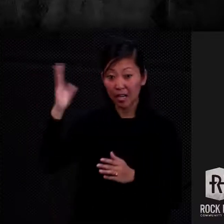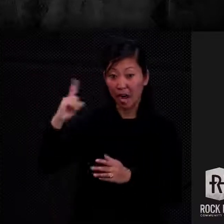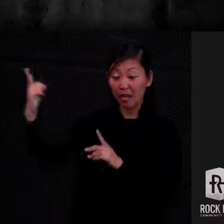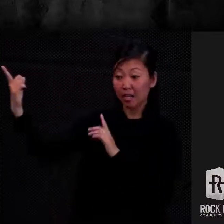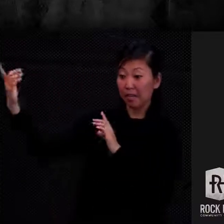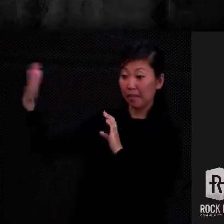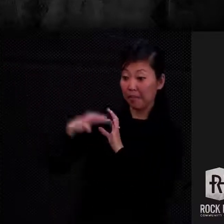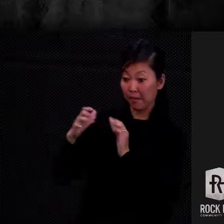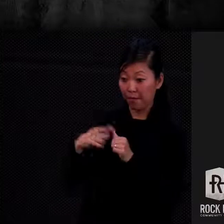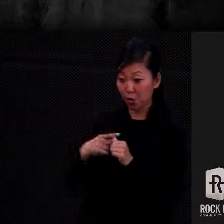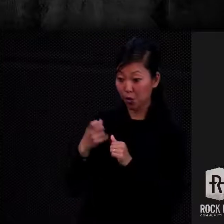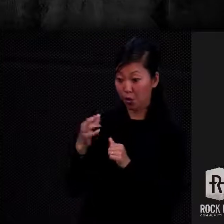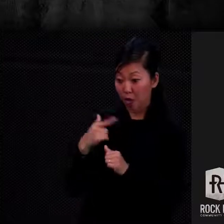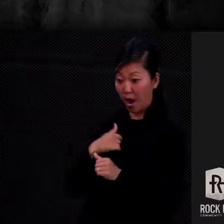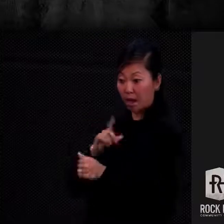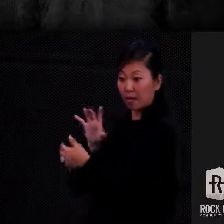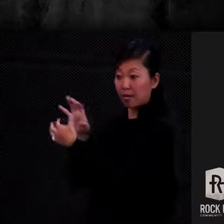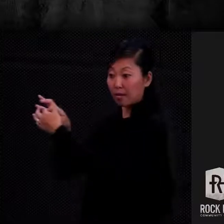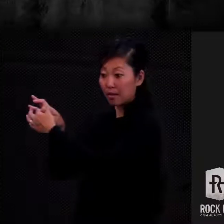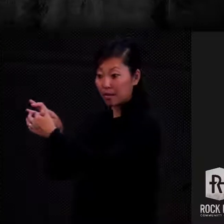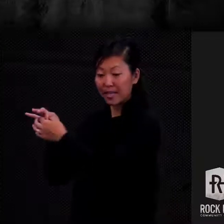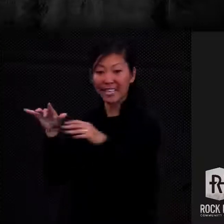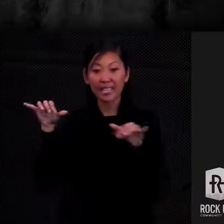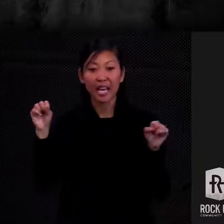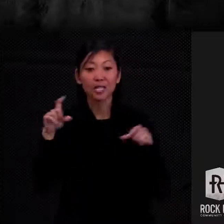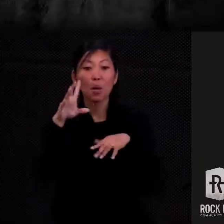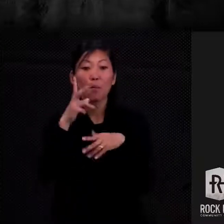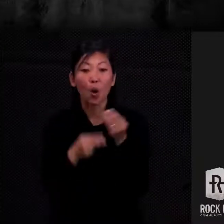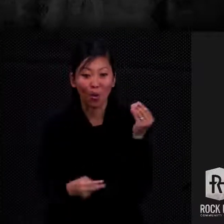draw near to God? Yes.